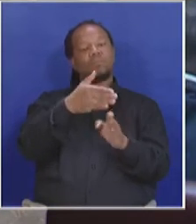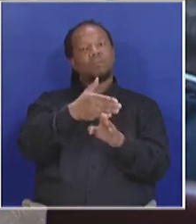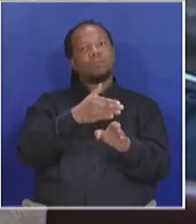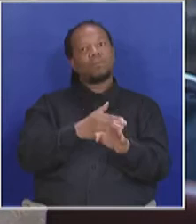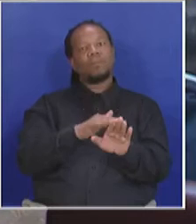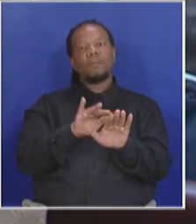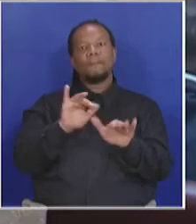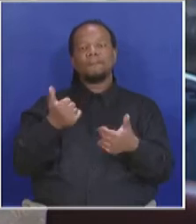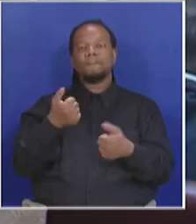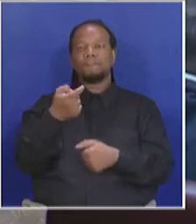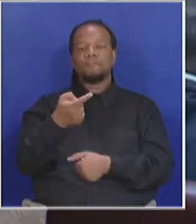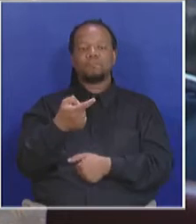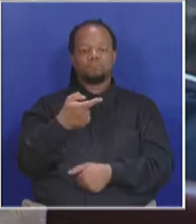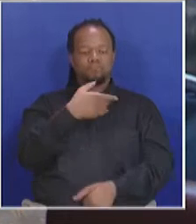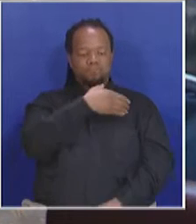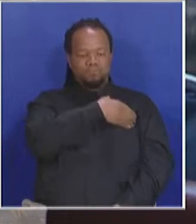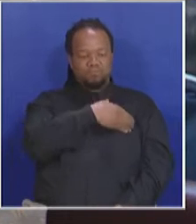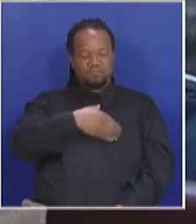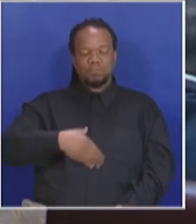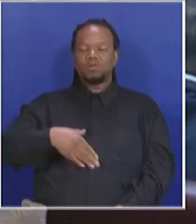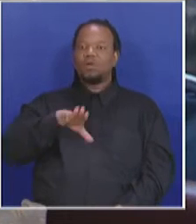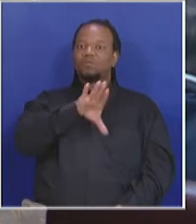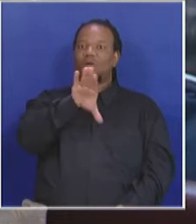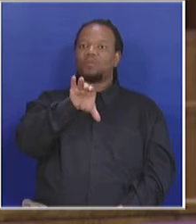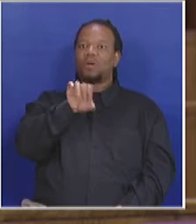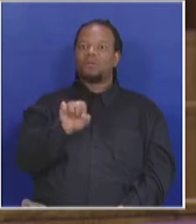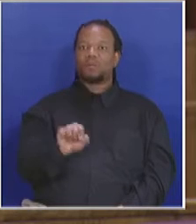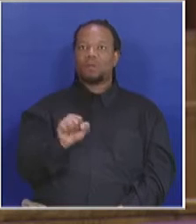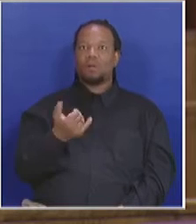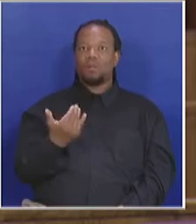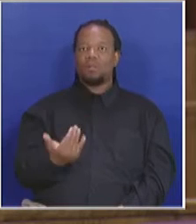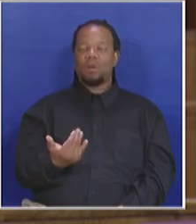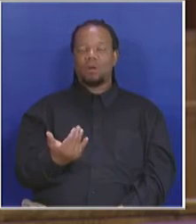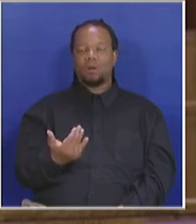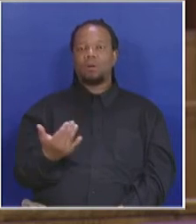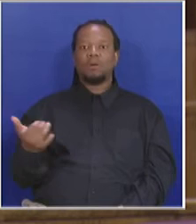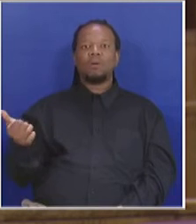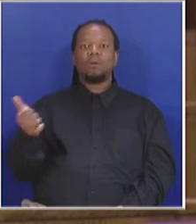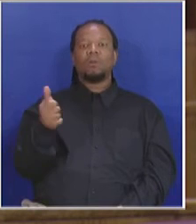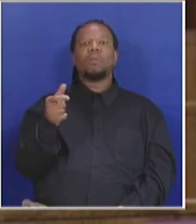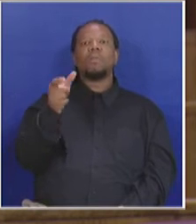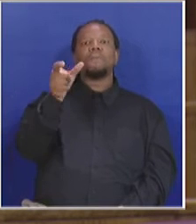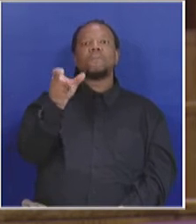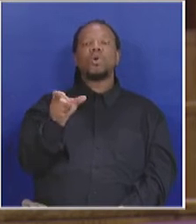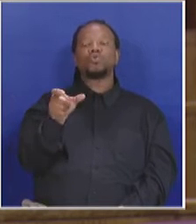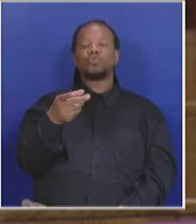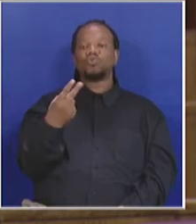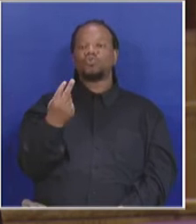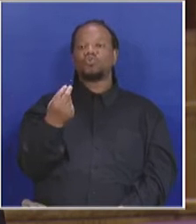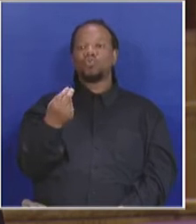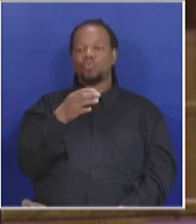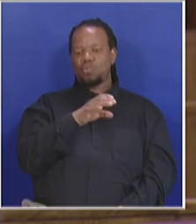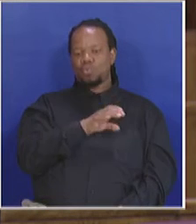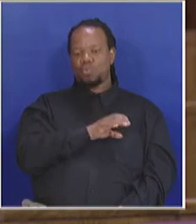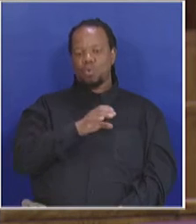that the President of the Republic of South Africa has announced a newly appointed National Planning Commission, and knows that